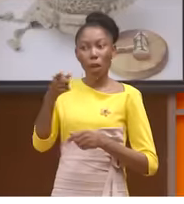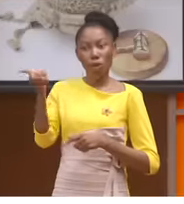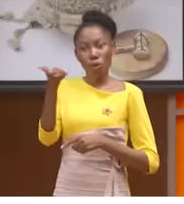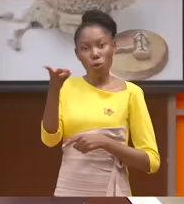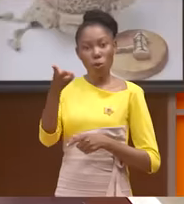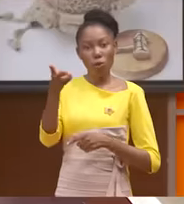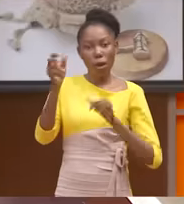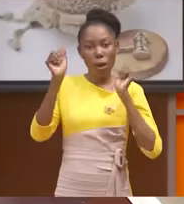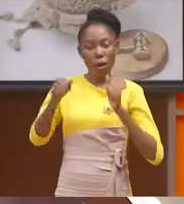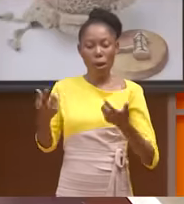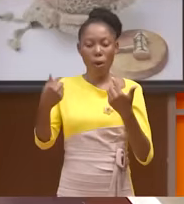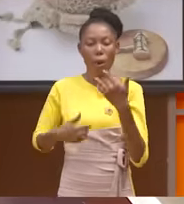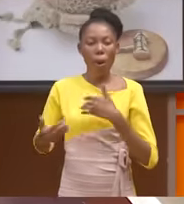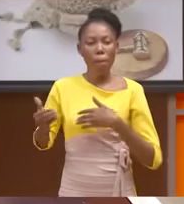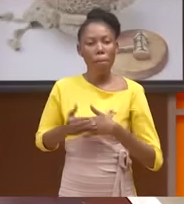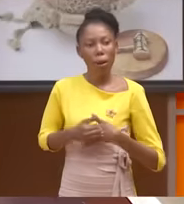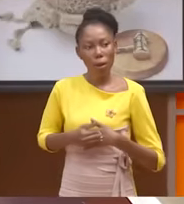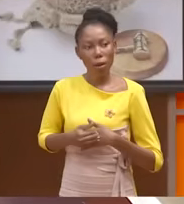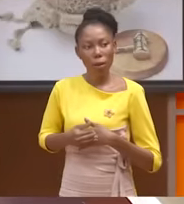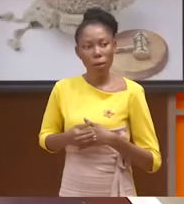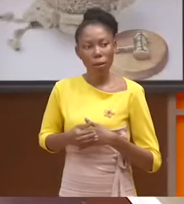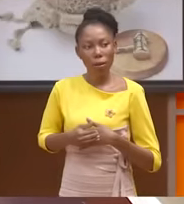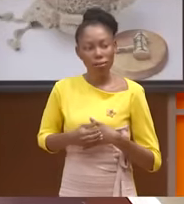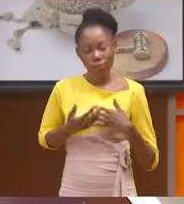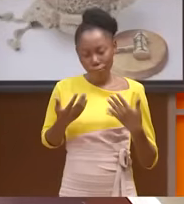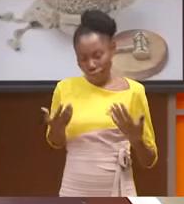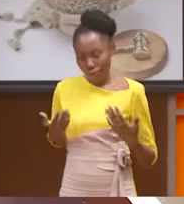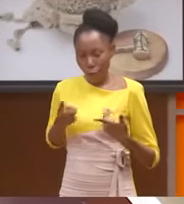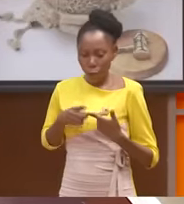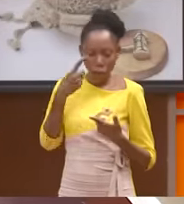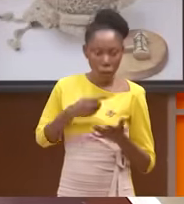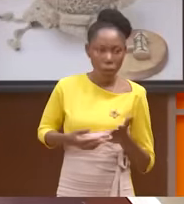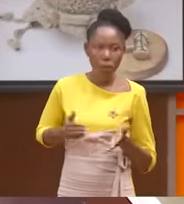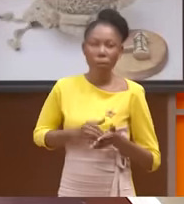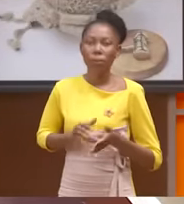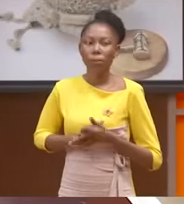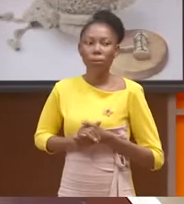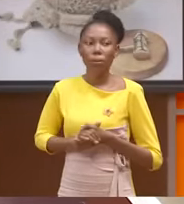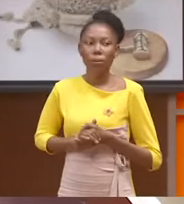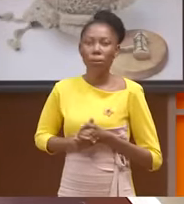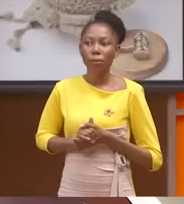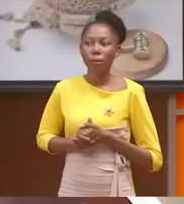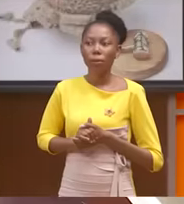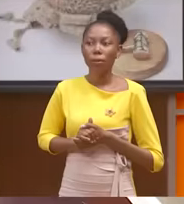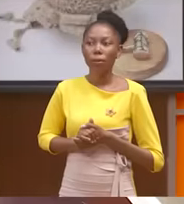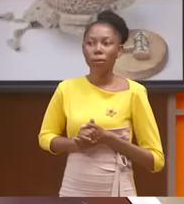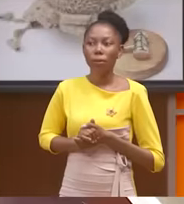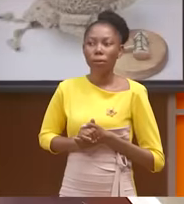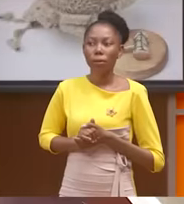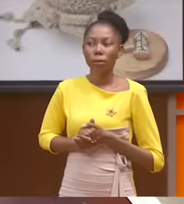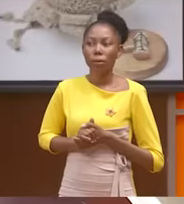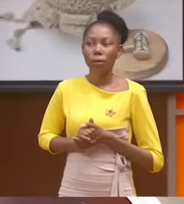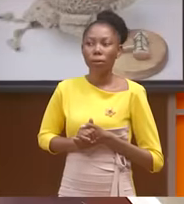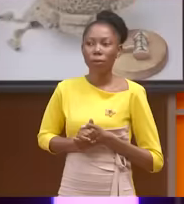always come back for review of all the things that I've decided on today. That's my job. Toma, sorry.